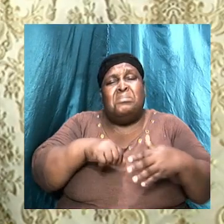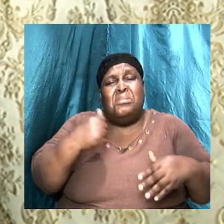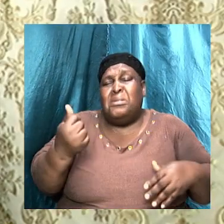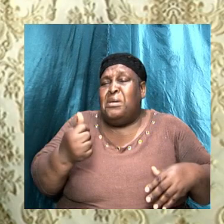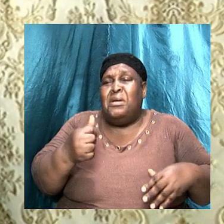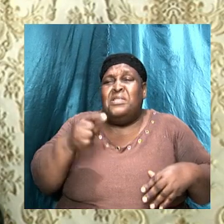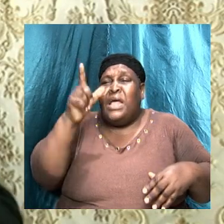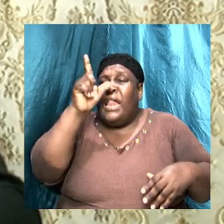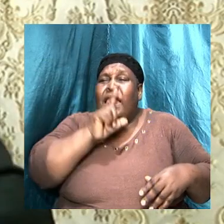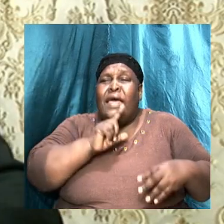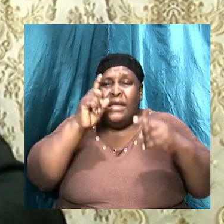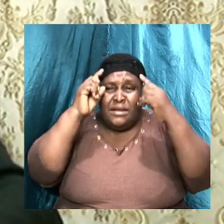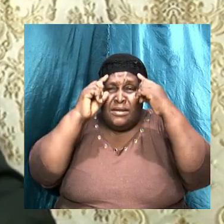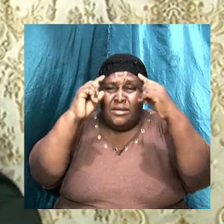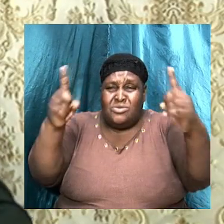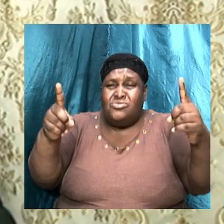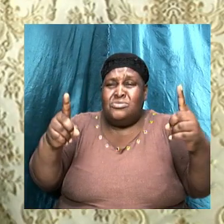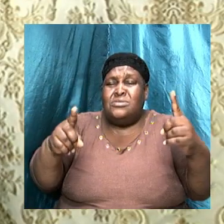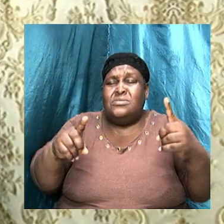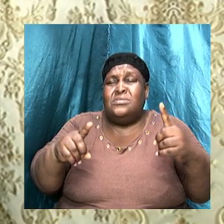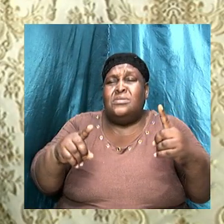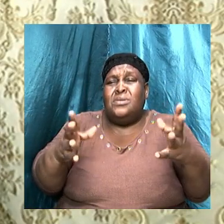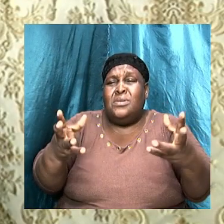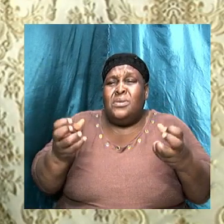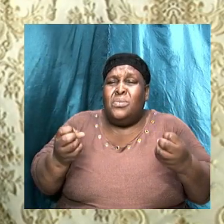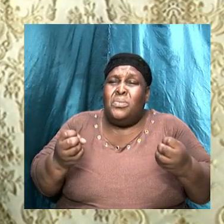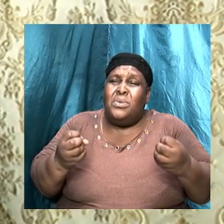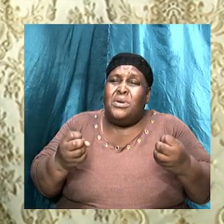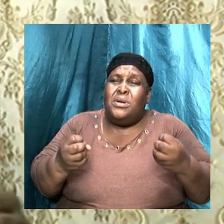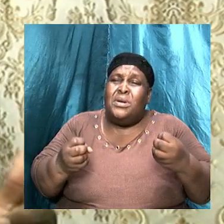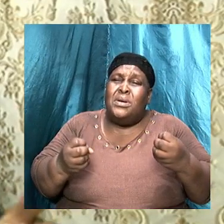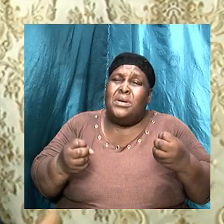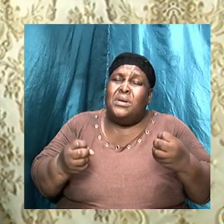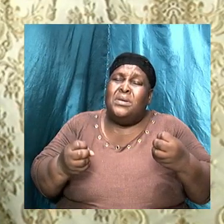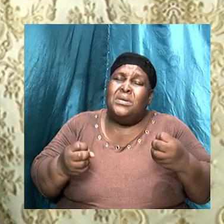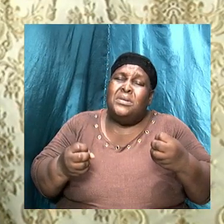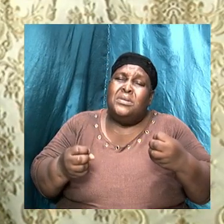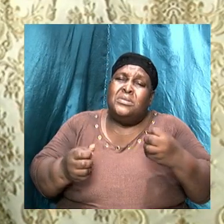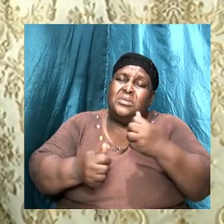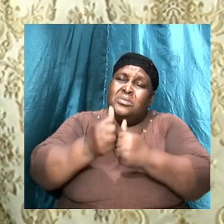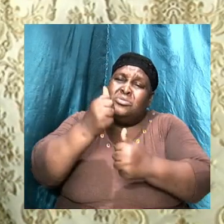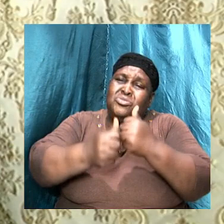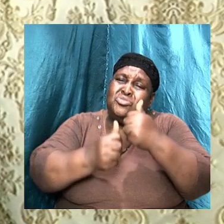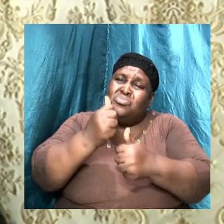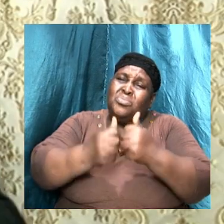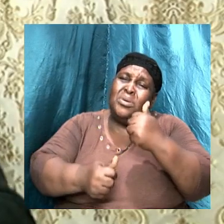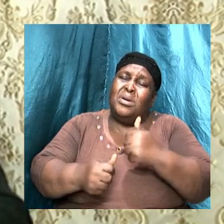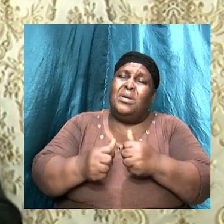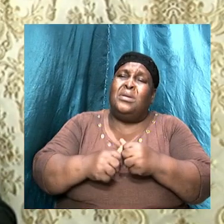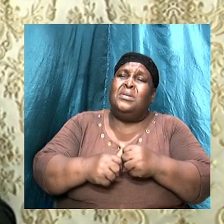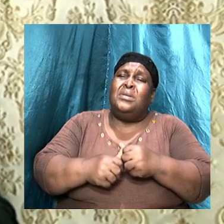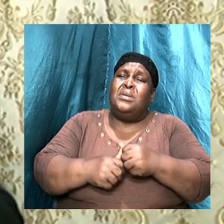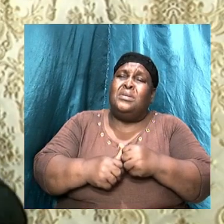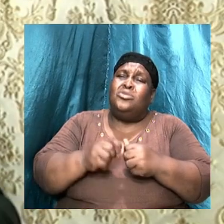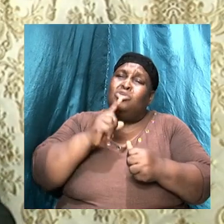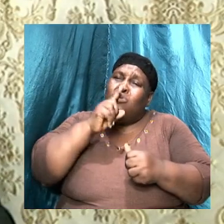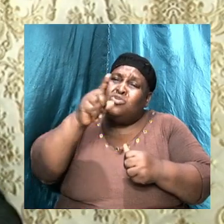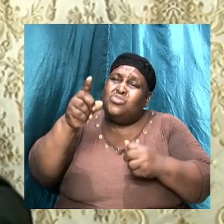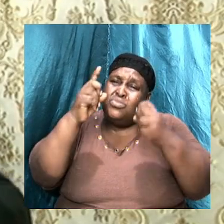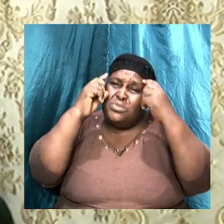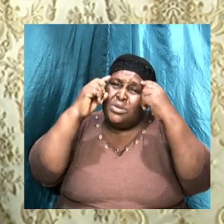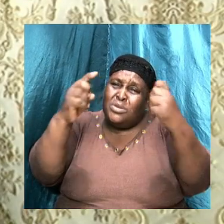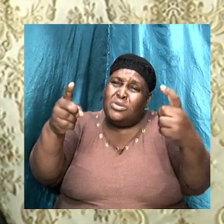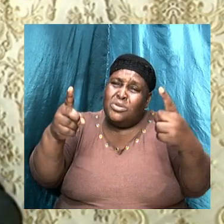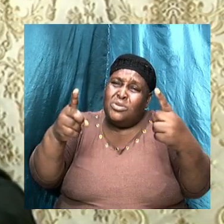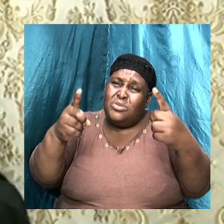erode that which we receive from our forefathers. Amen, and that is what the doctrines